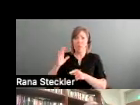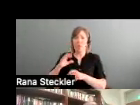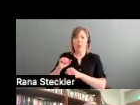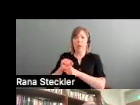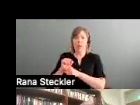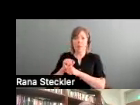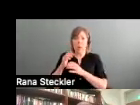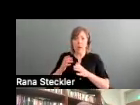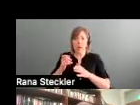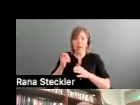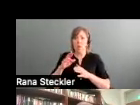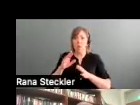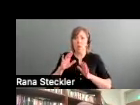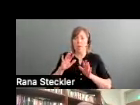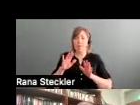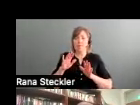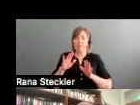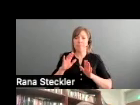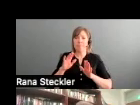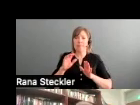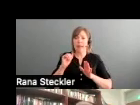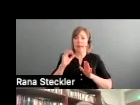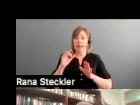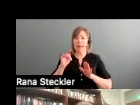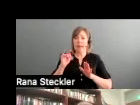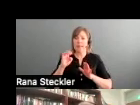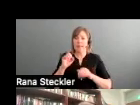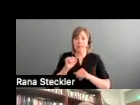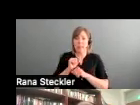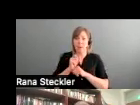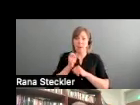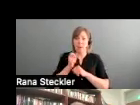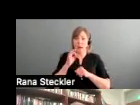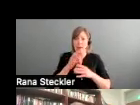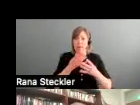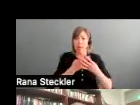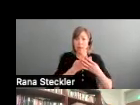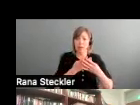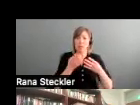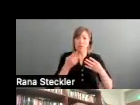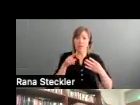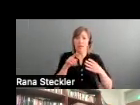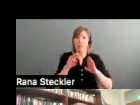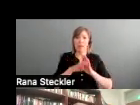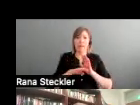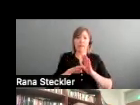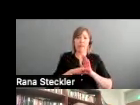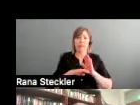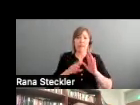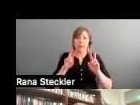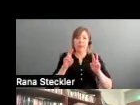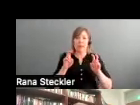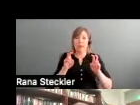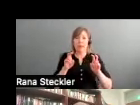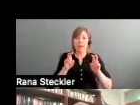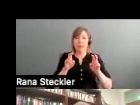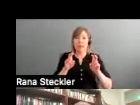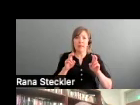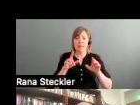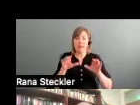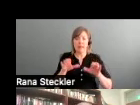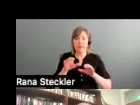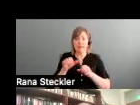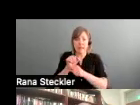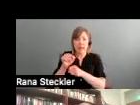employees or actually active employees of the prison. And so they were basically, they performed